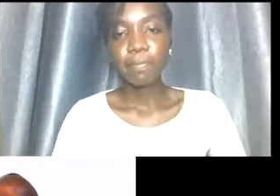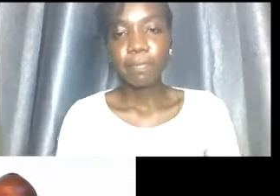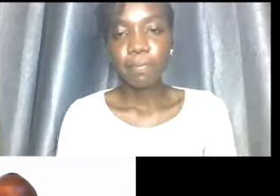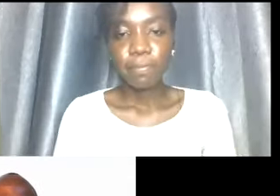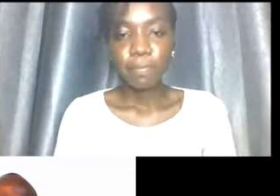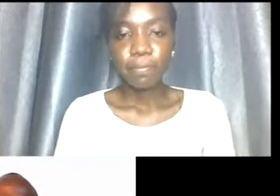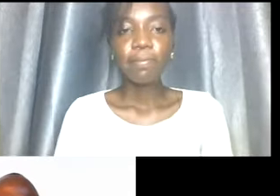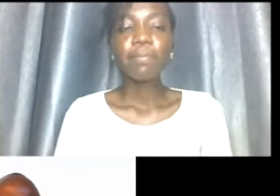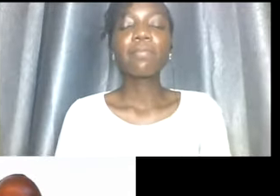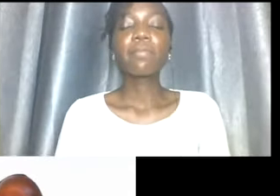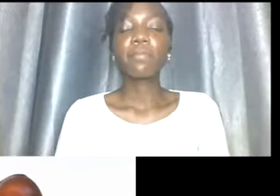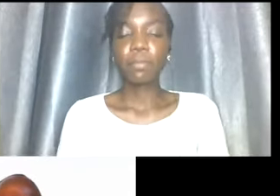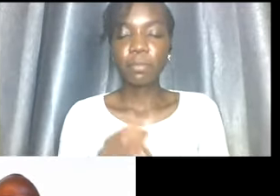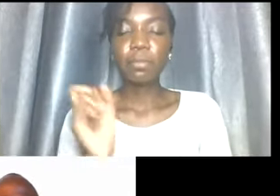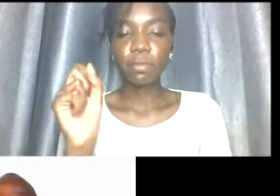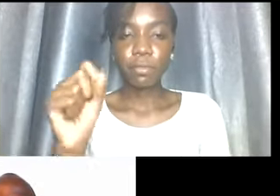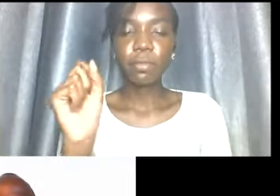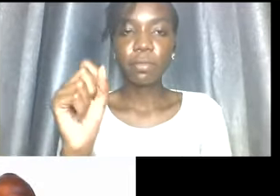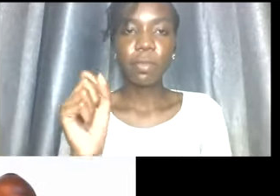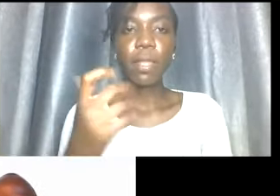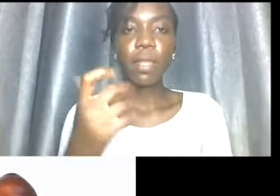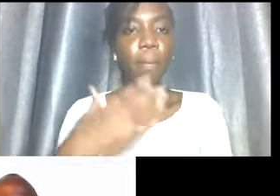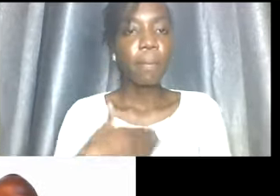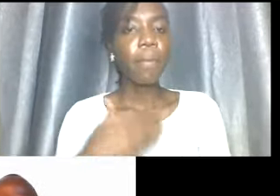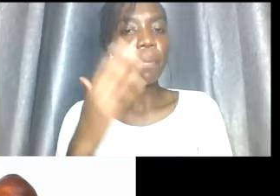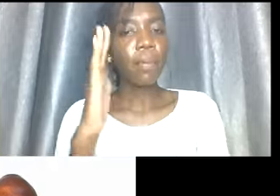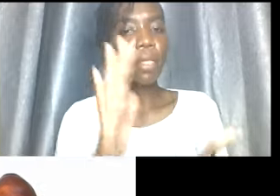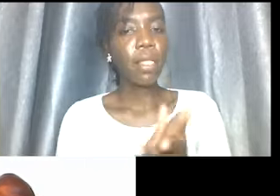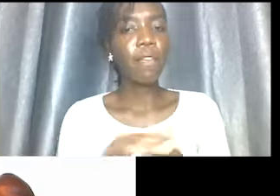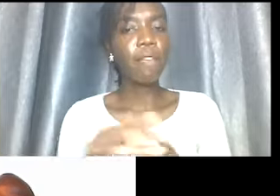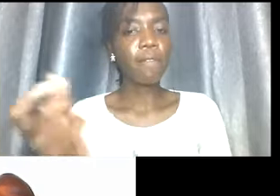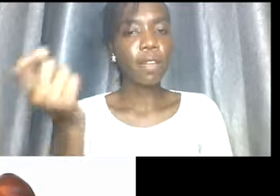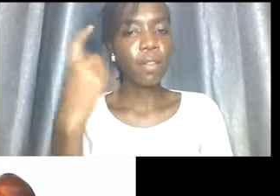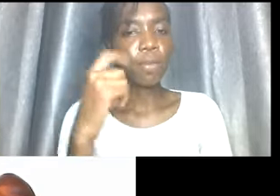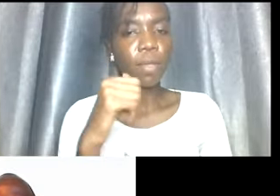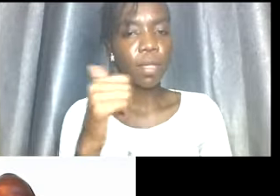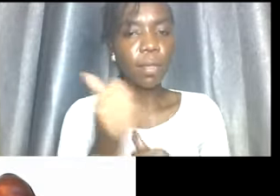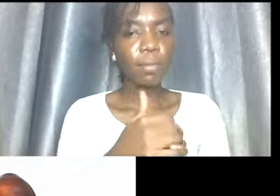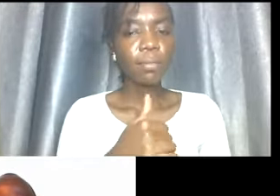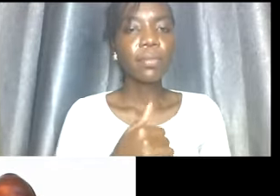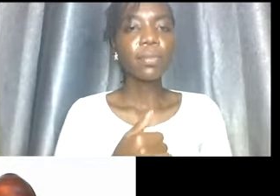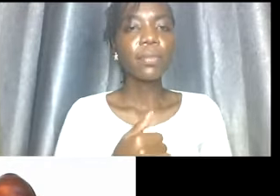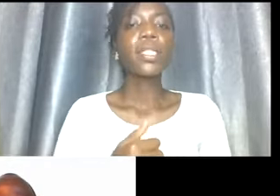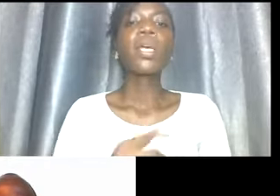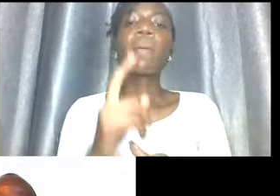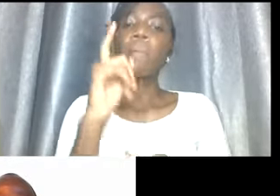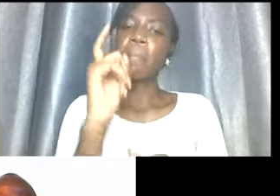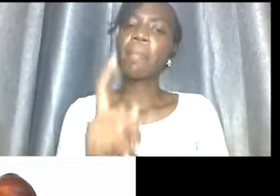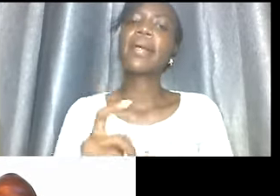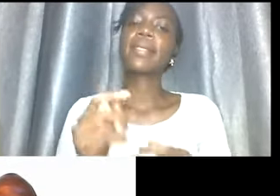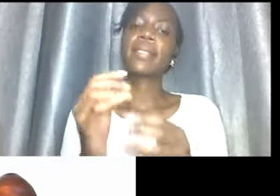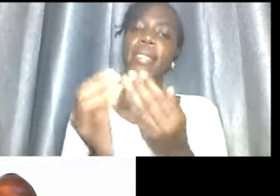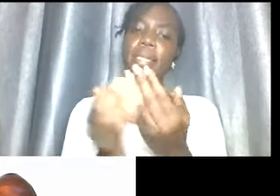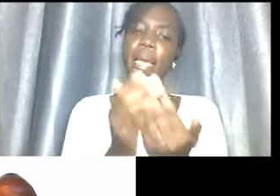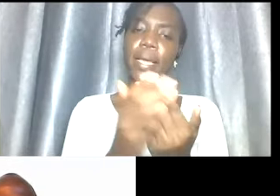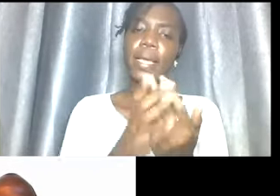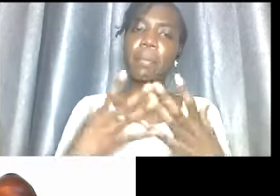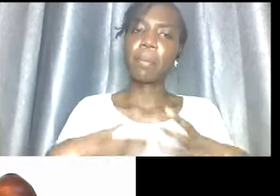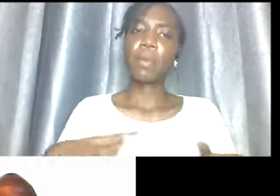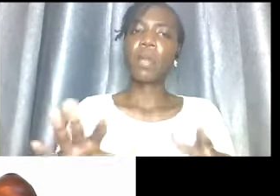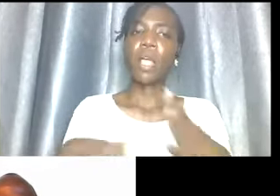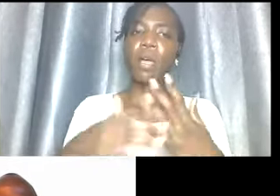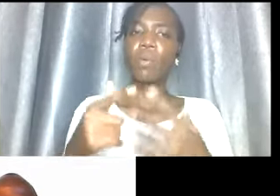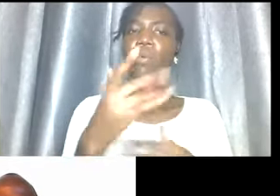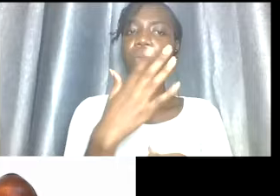Yeah, Larry, you got that right. Derek has said you need to treat people the way they want to be treated and not the way you want to